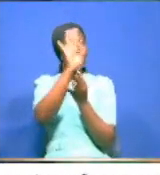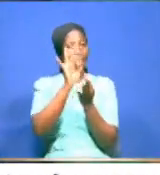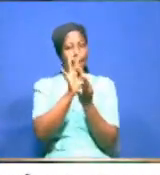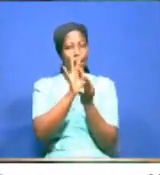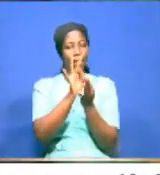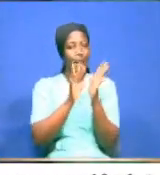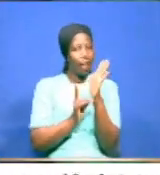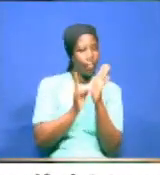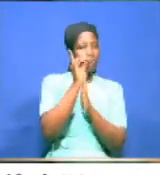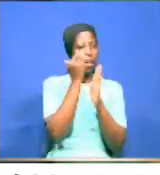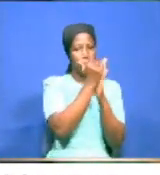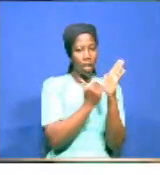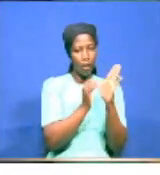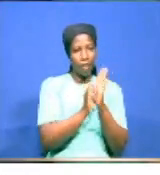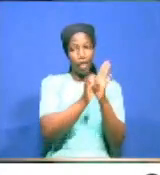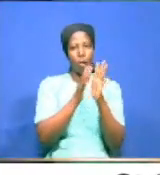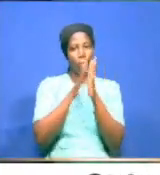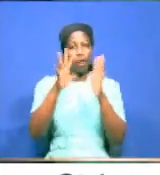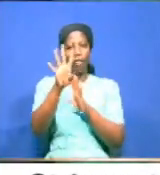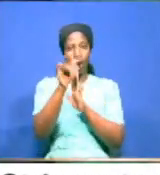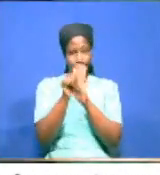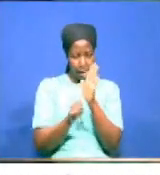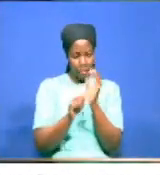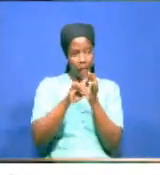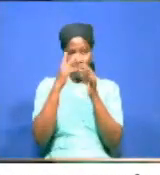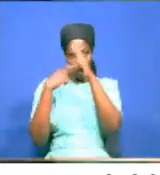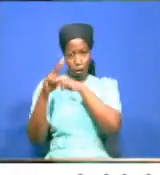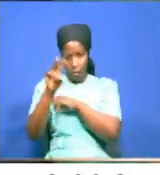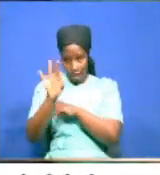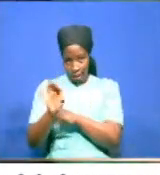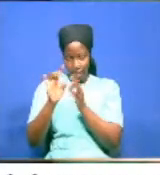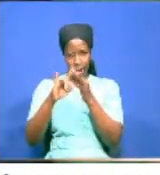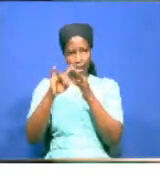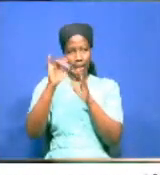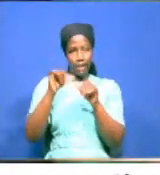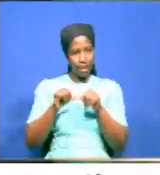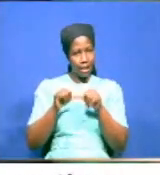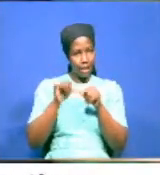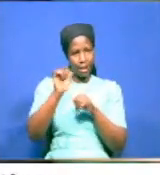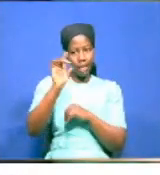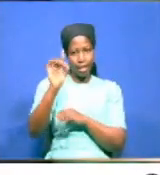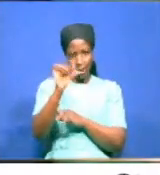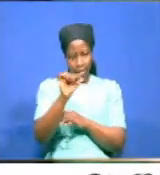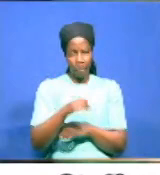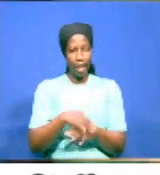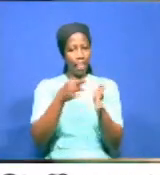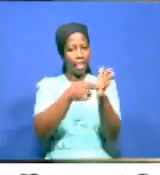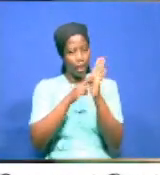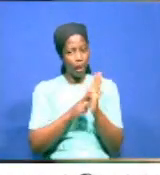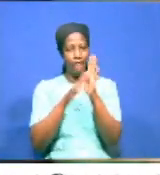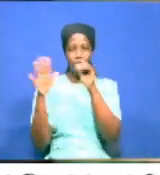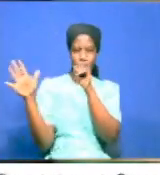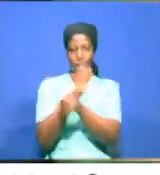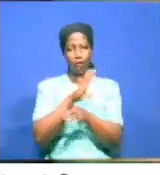development initiatives such as the Big Four Agenda, the Vision 2030, and the Sustainable Development Goals require comprehensive